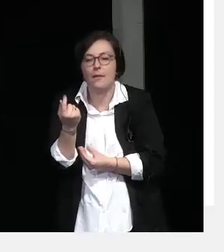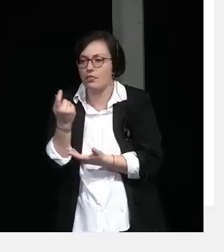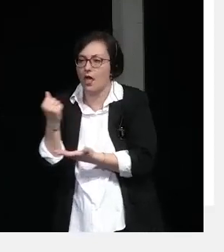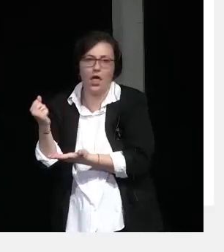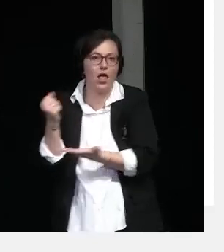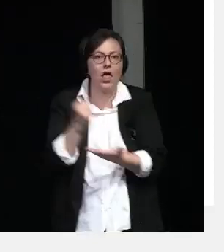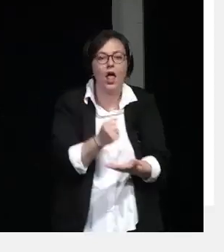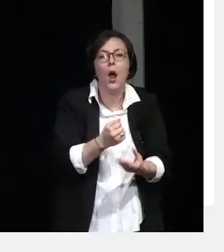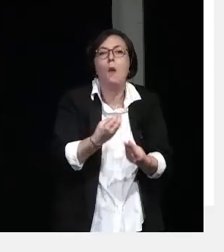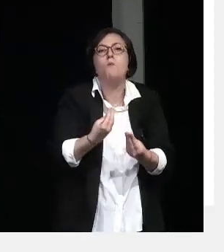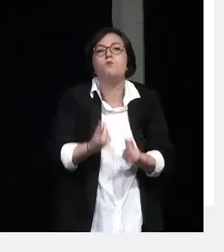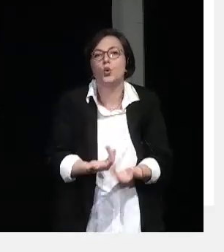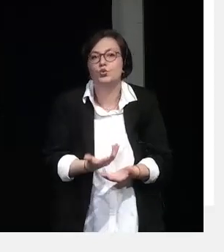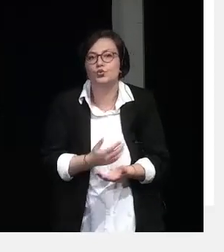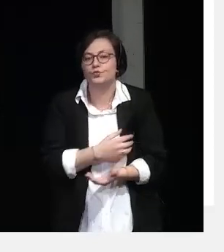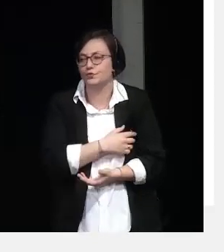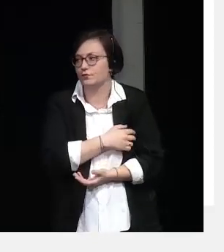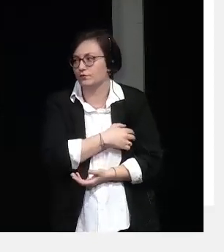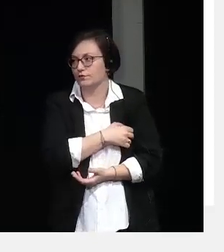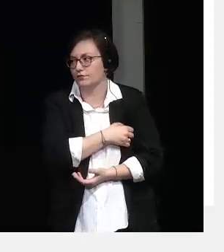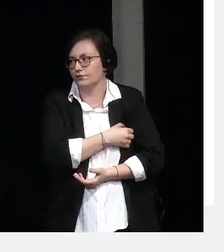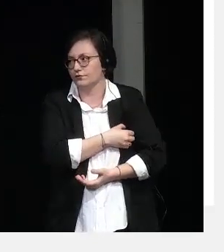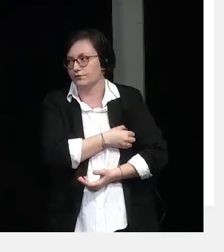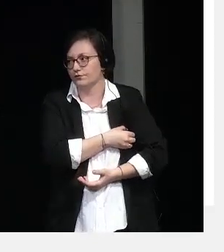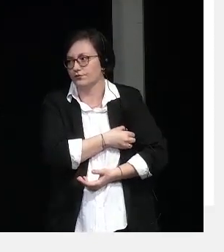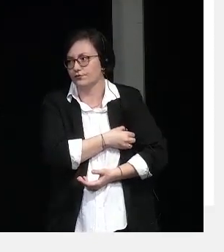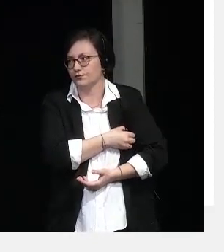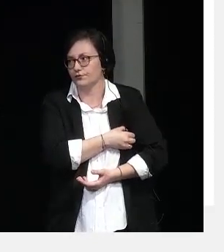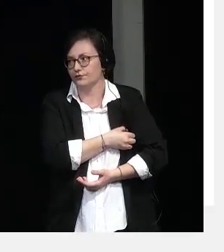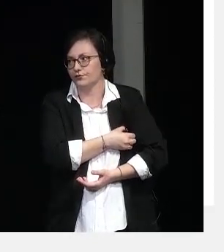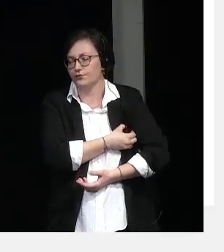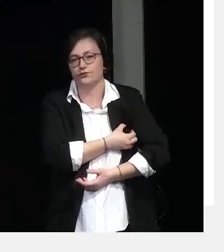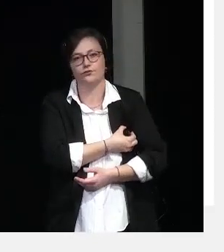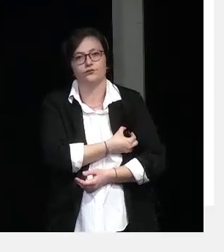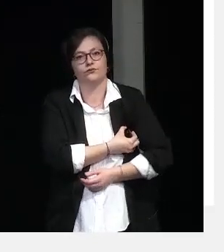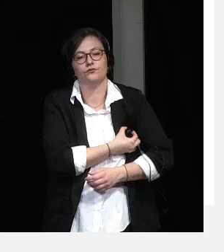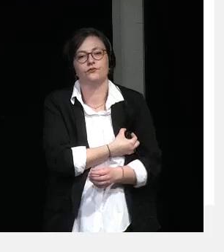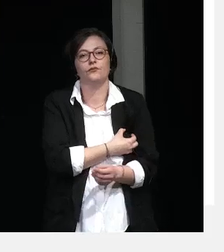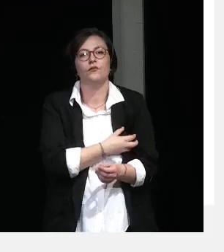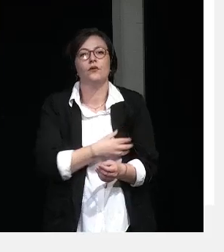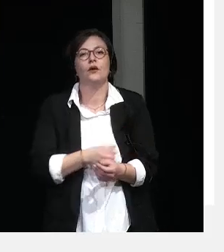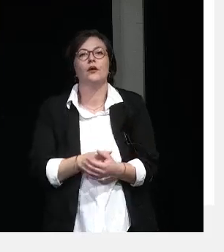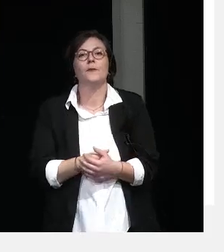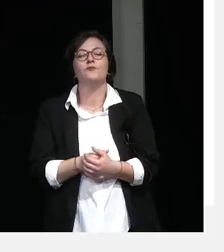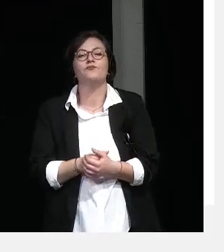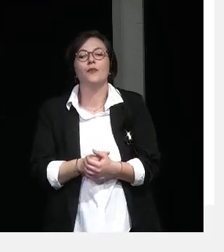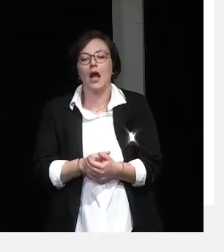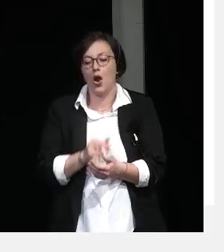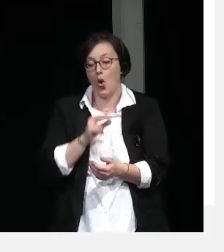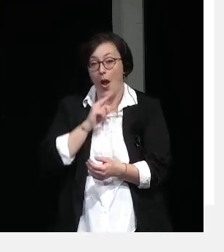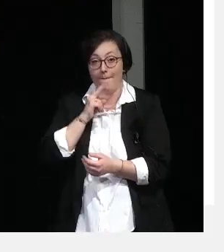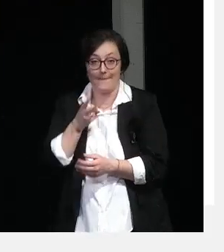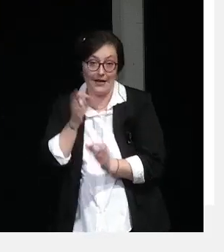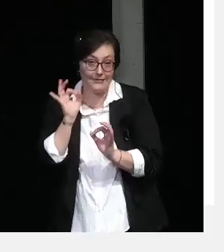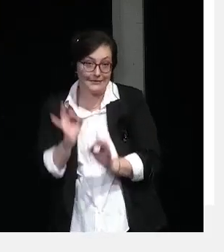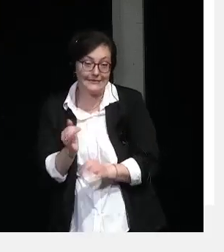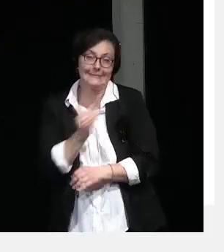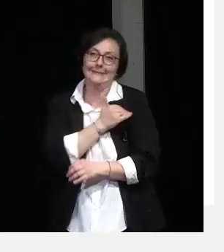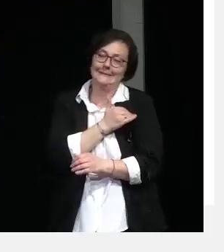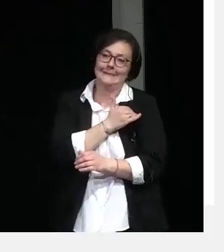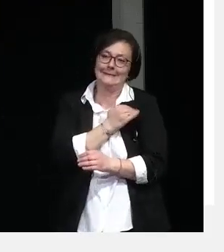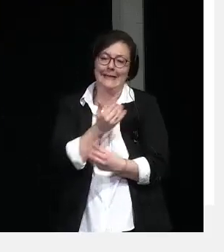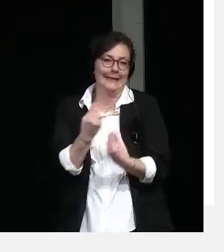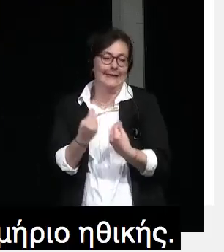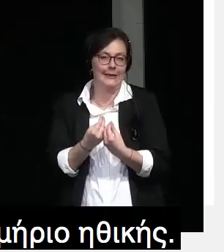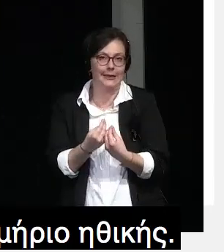That's not really an answer, but it's about being crafty and trying to find ways that it can work